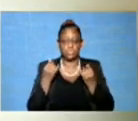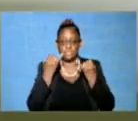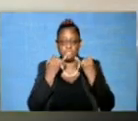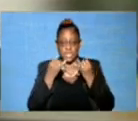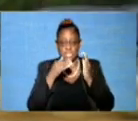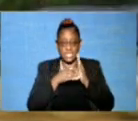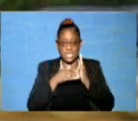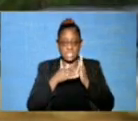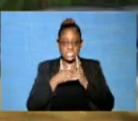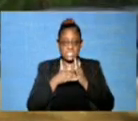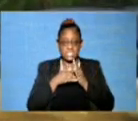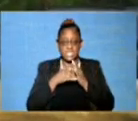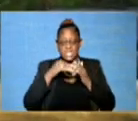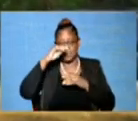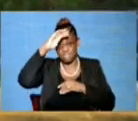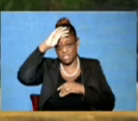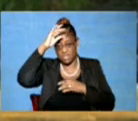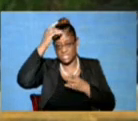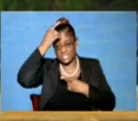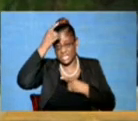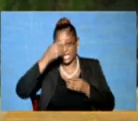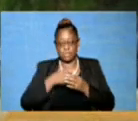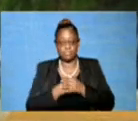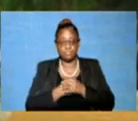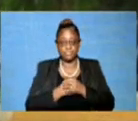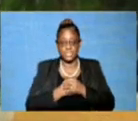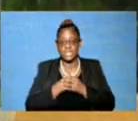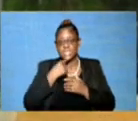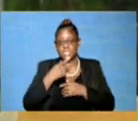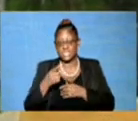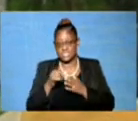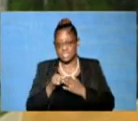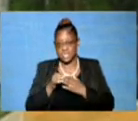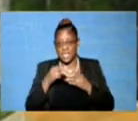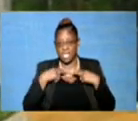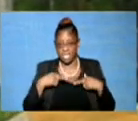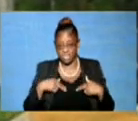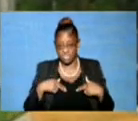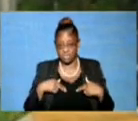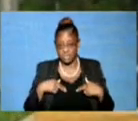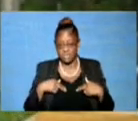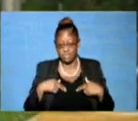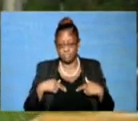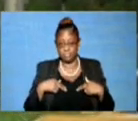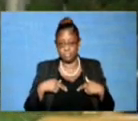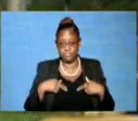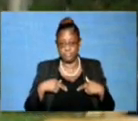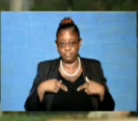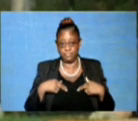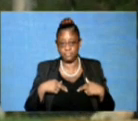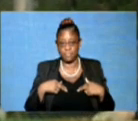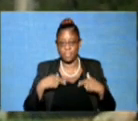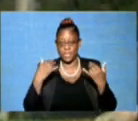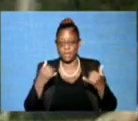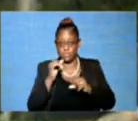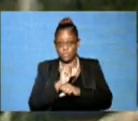said this. It's an extremely important element. So I think environmental health, to my knowledge, has been